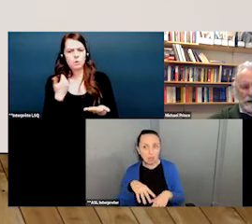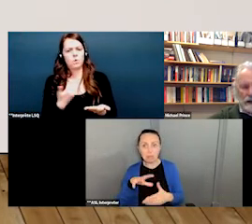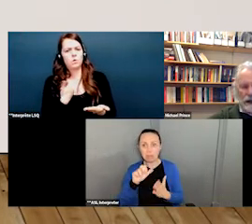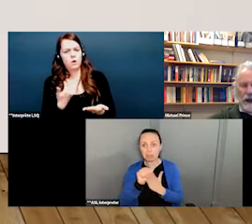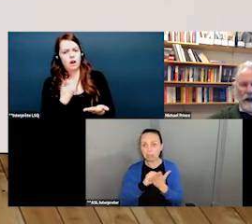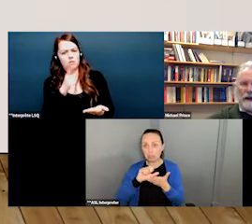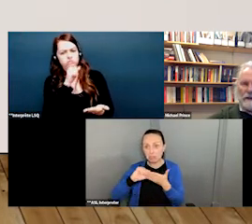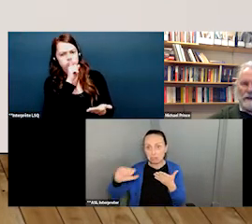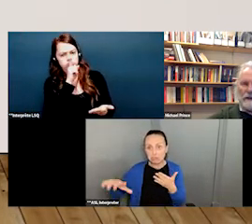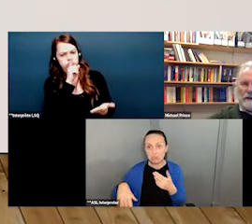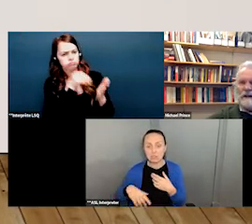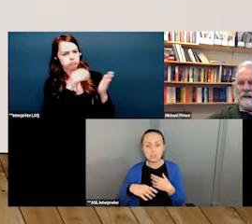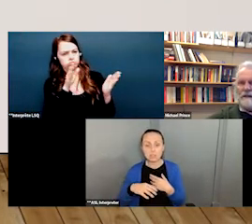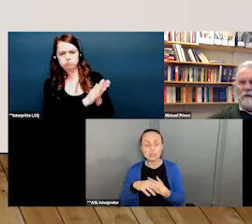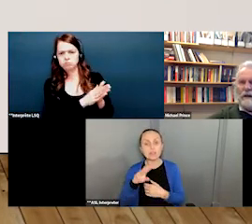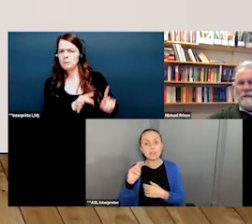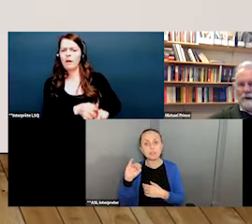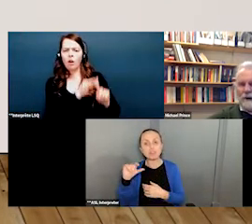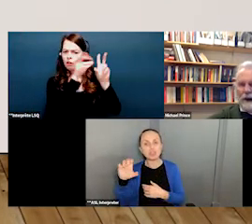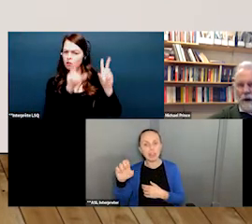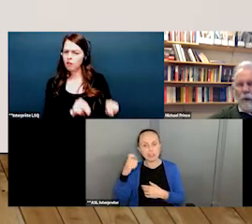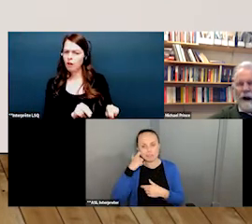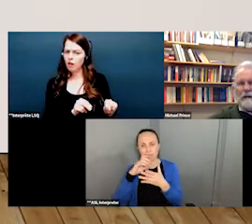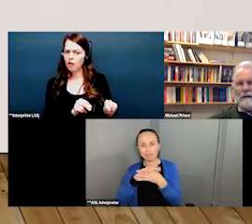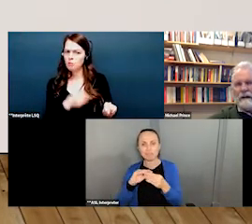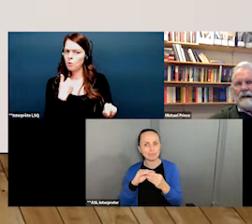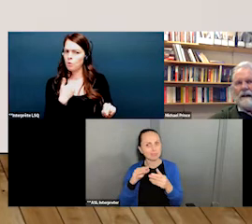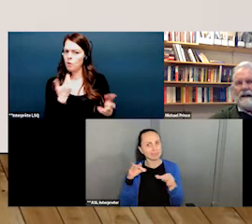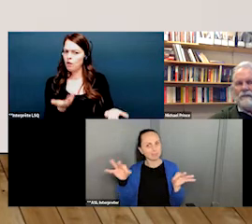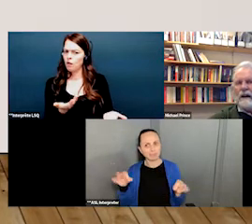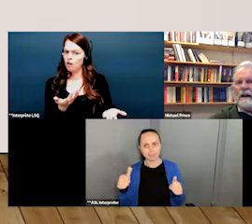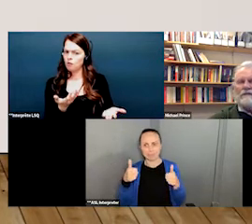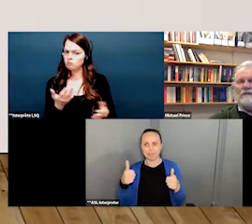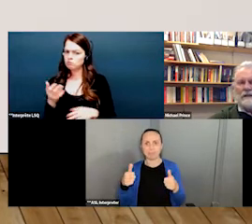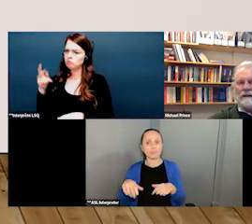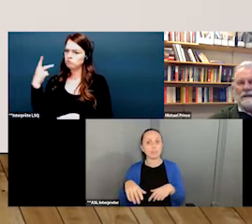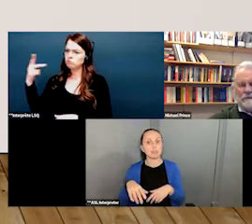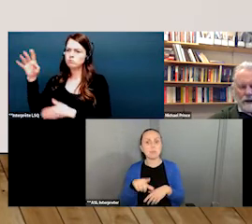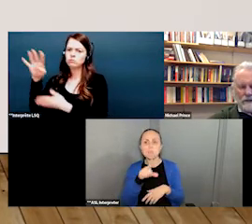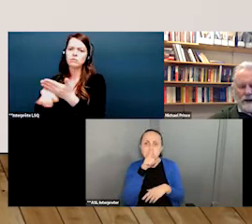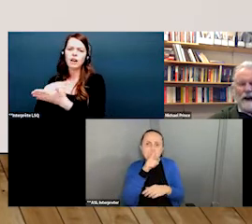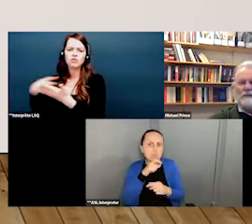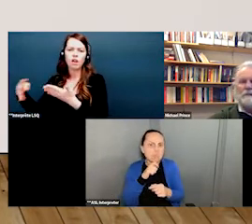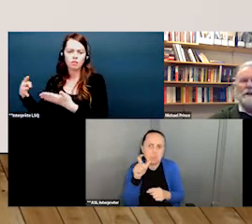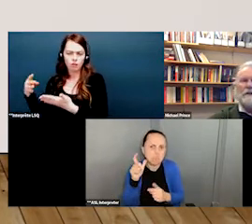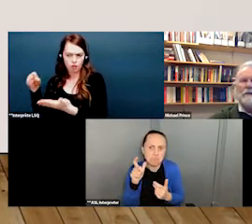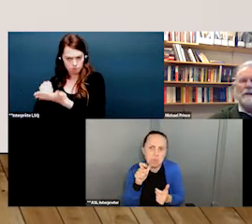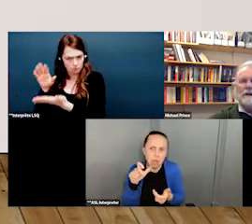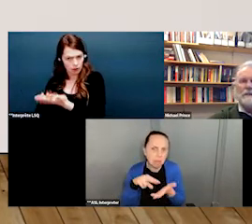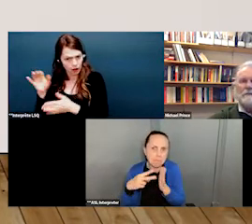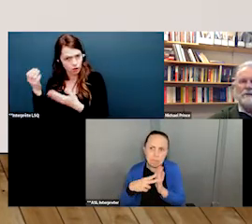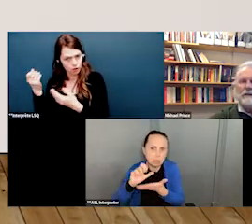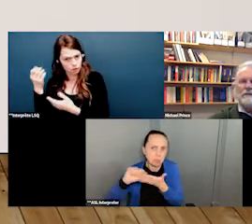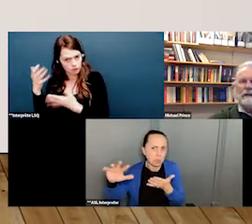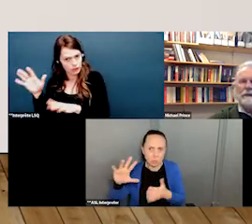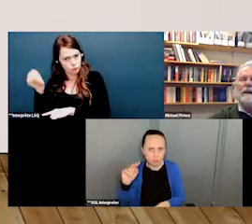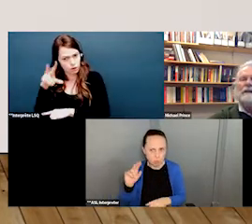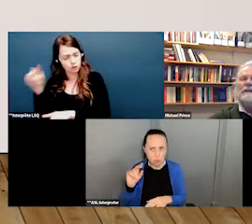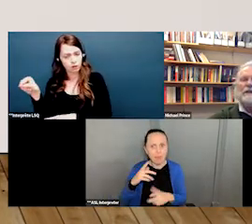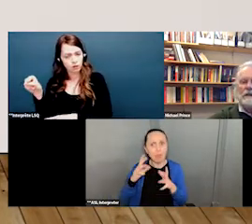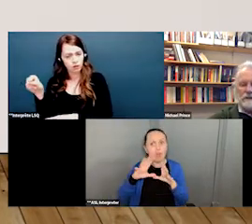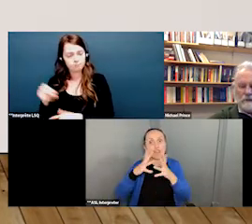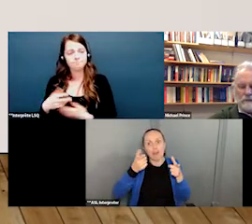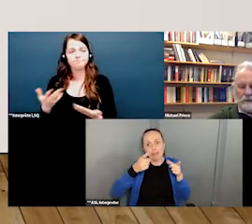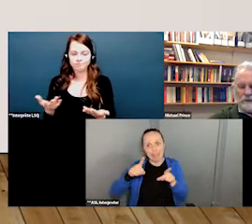agenda? And as Michelle said, I think quite well, not necessarily. In fact, there has been a lot going on, as Michelle said,